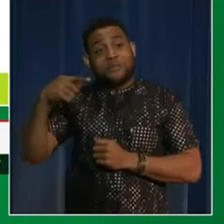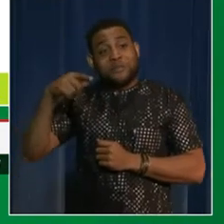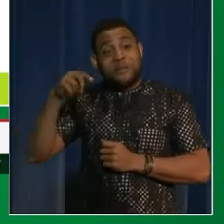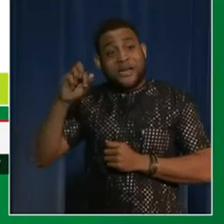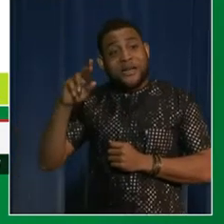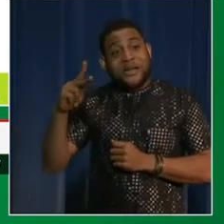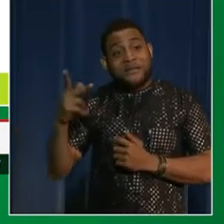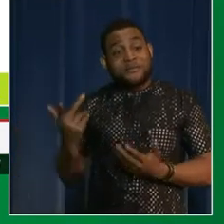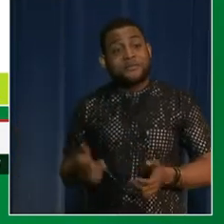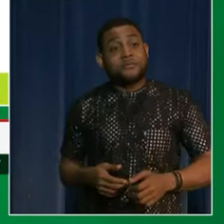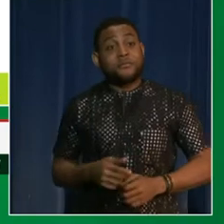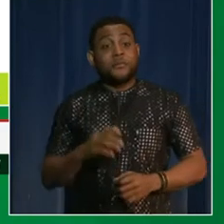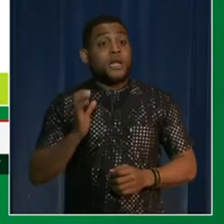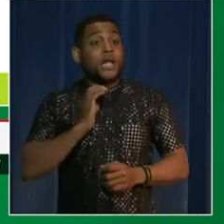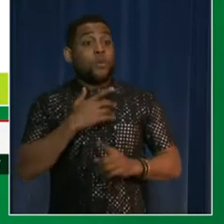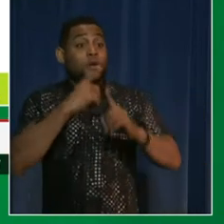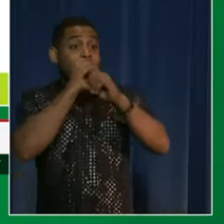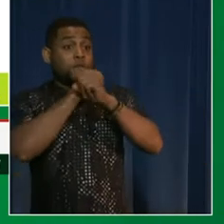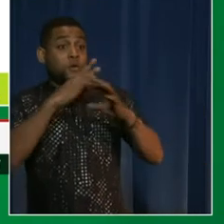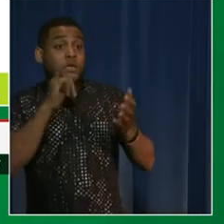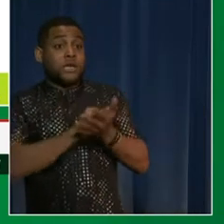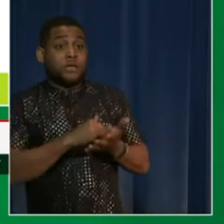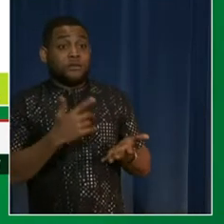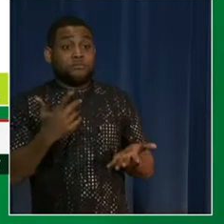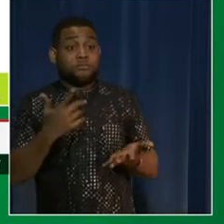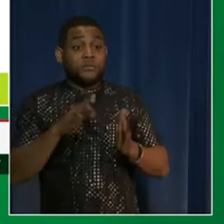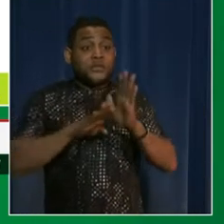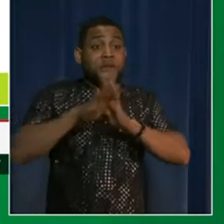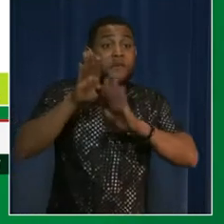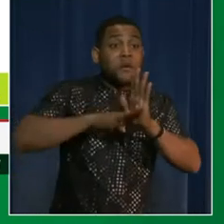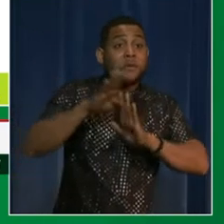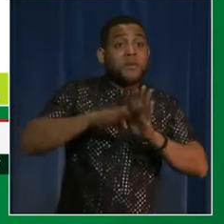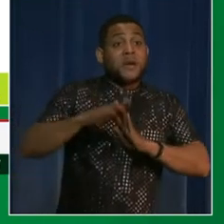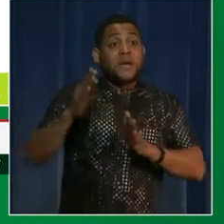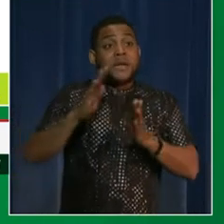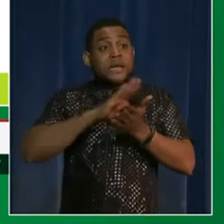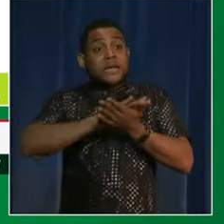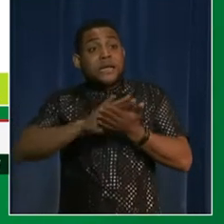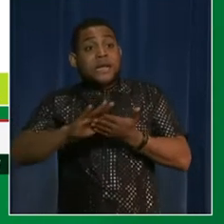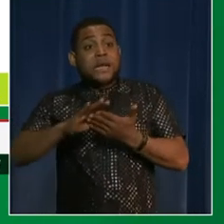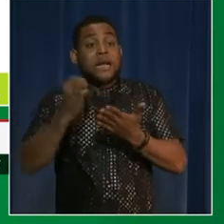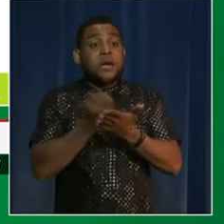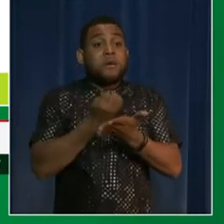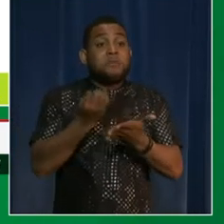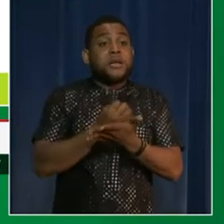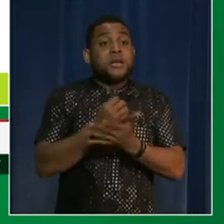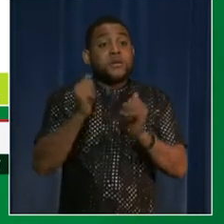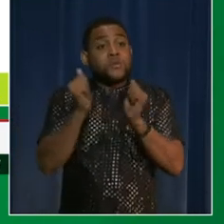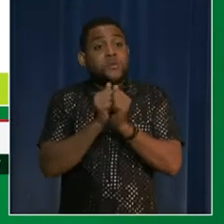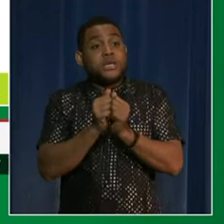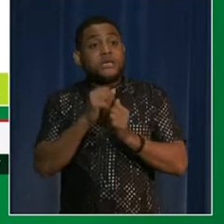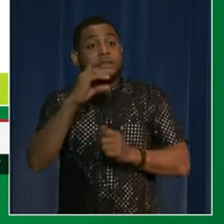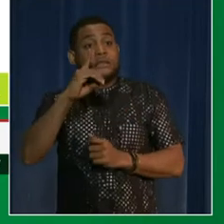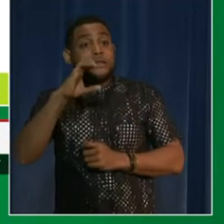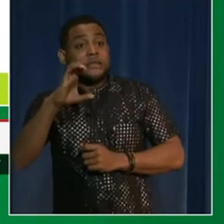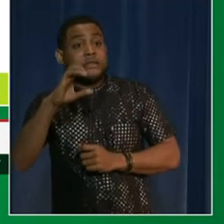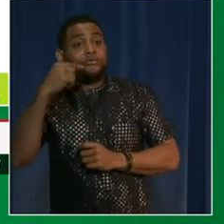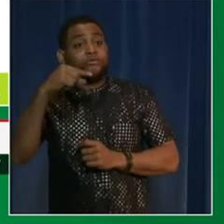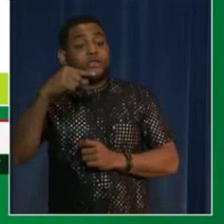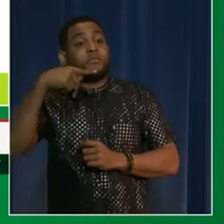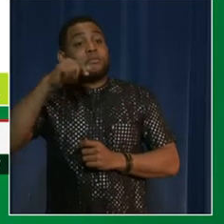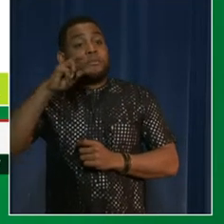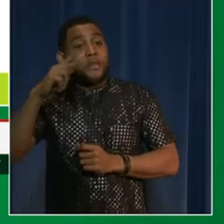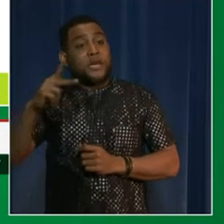clean economy for all DC. And we look to work with all of you. Our audience is all building owners,